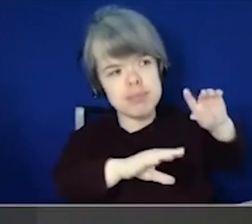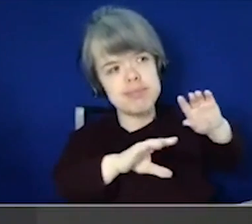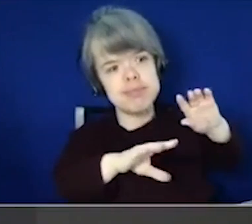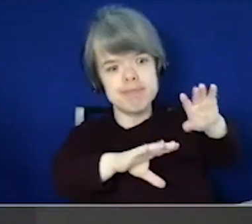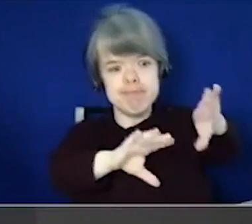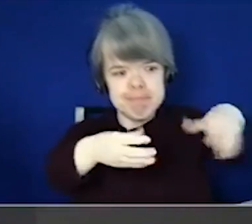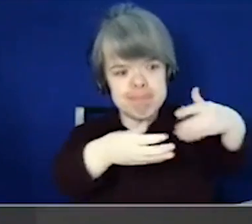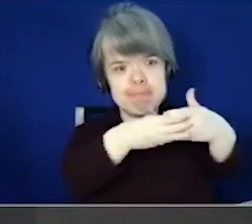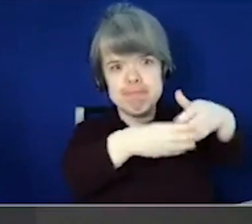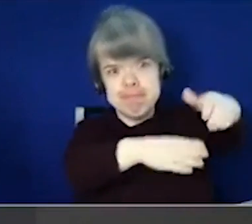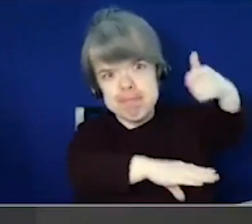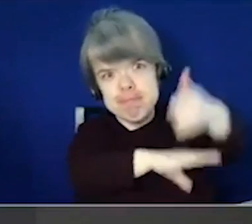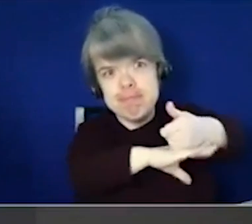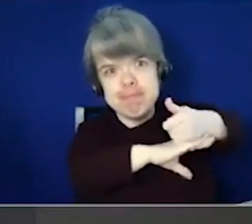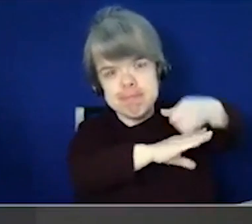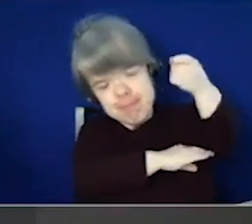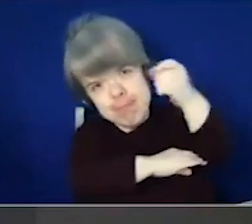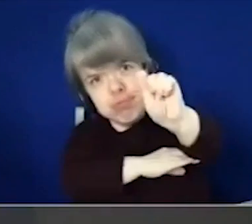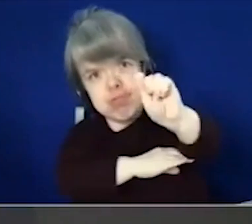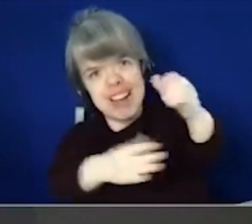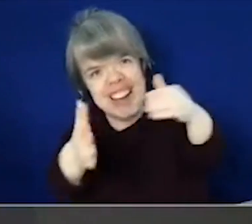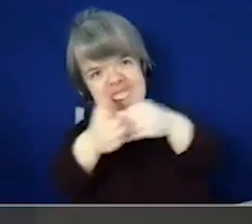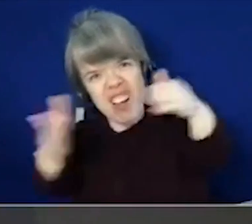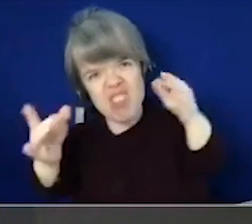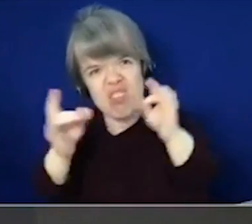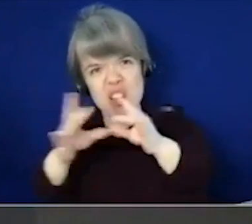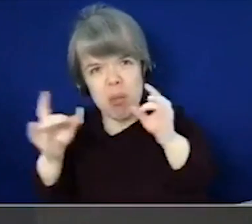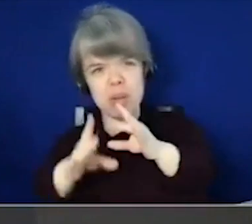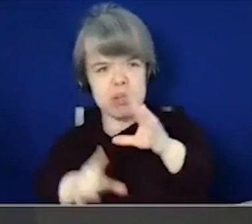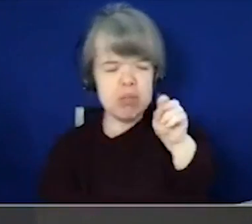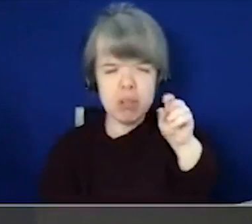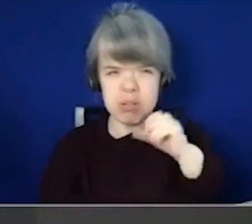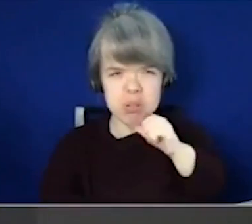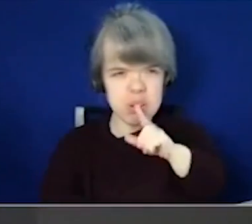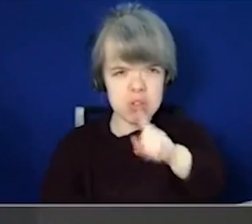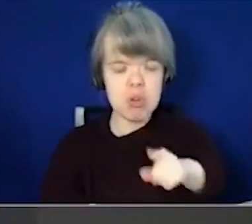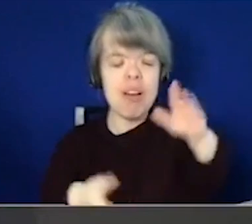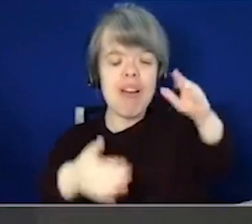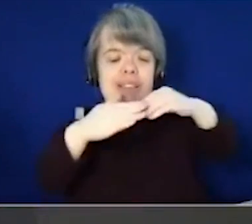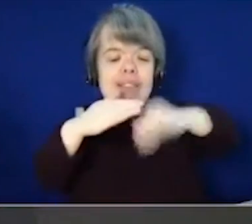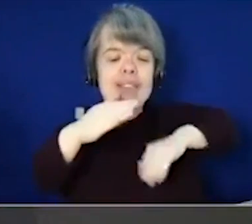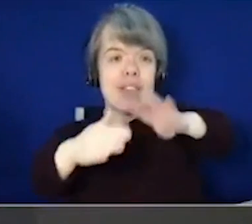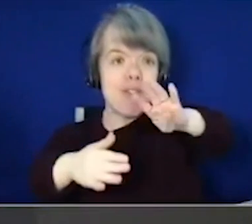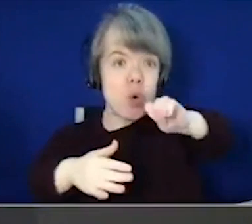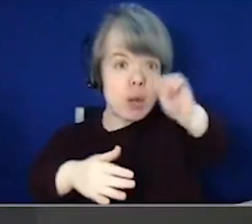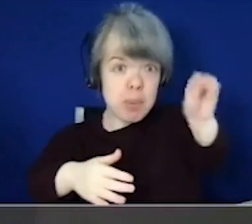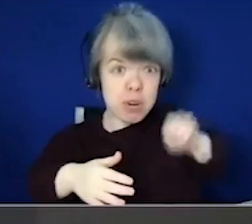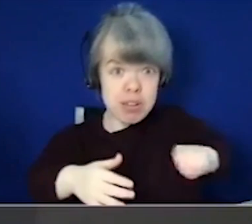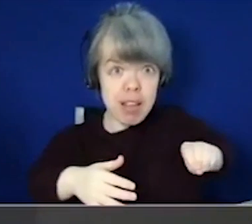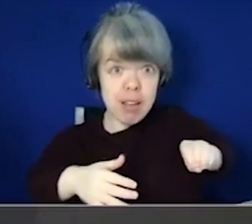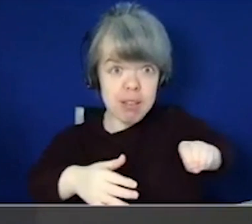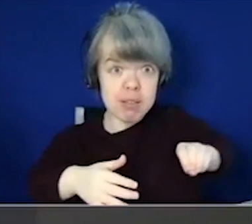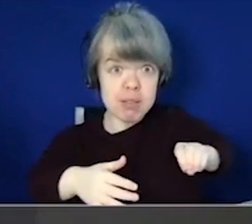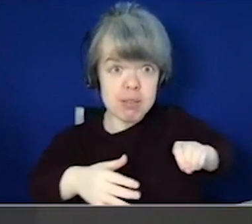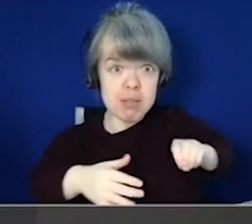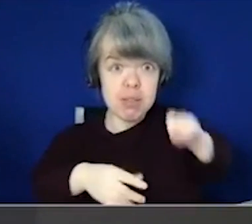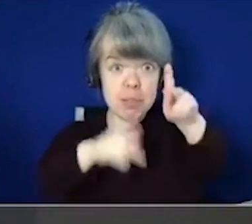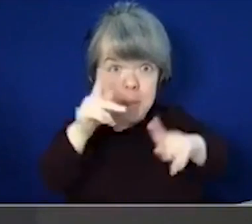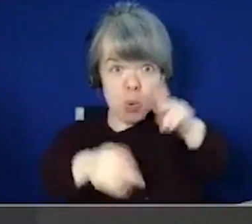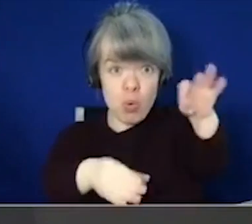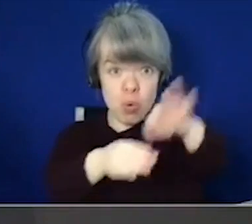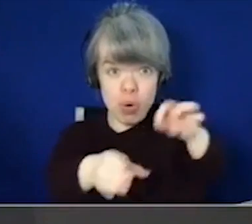than 40% of people in stores that have voted for a union have actually voted.